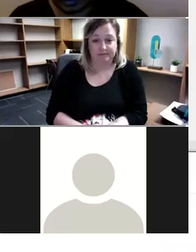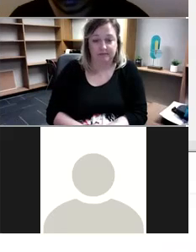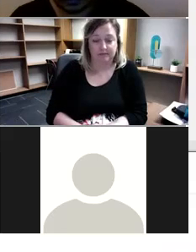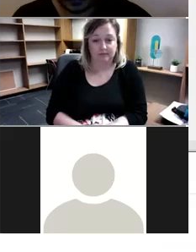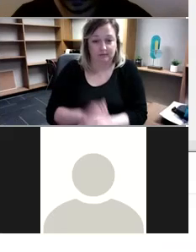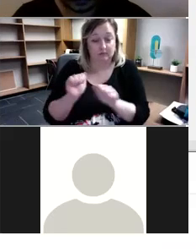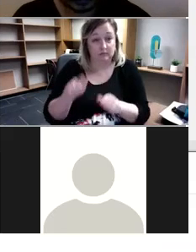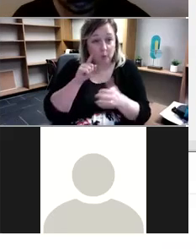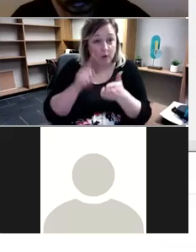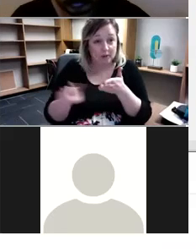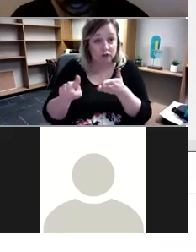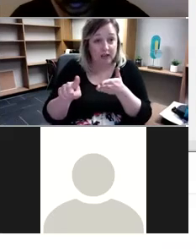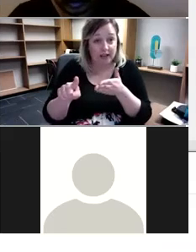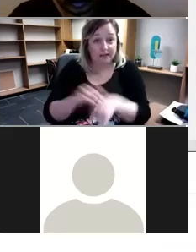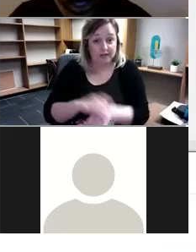to the power of